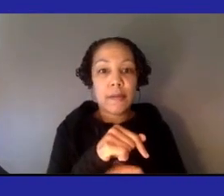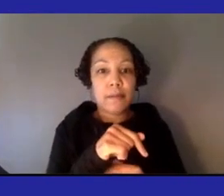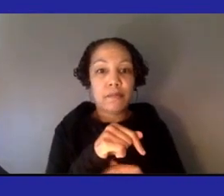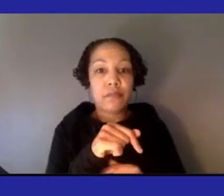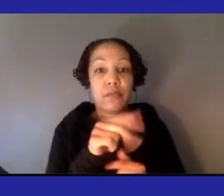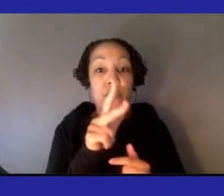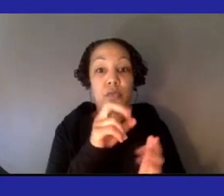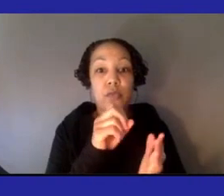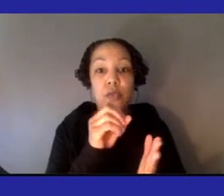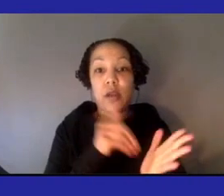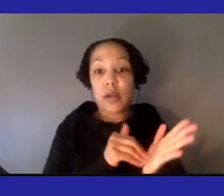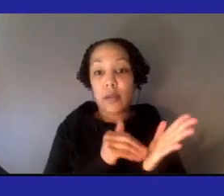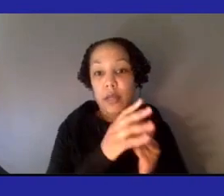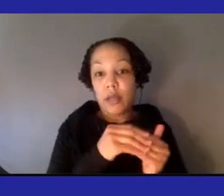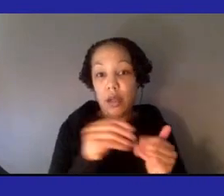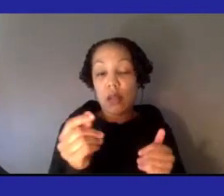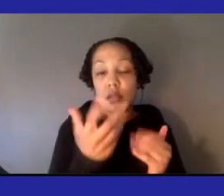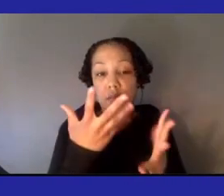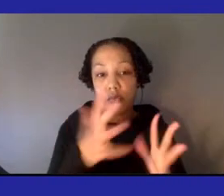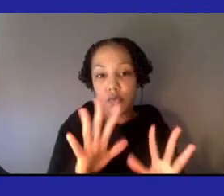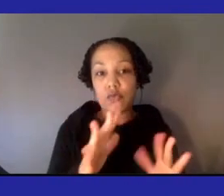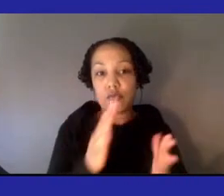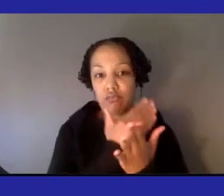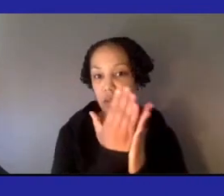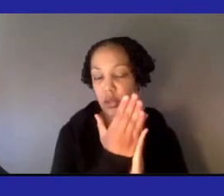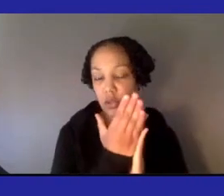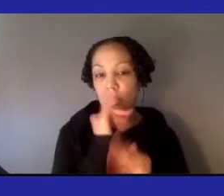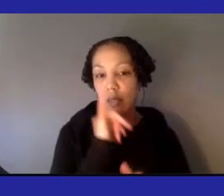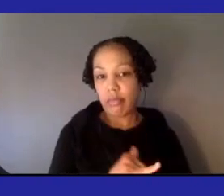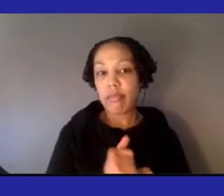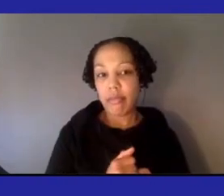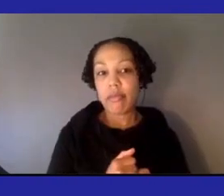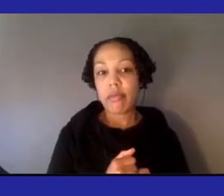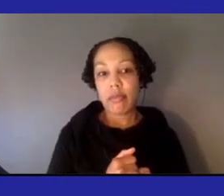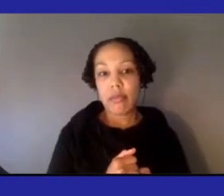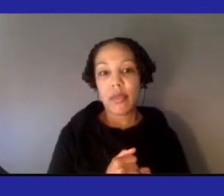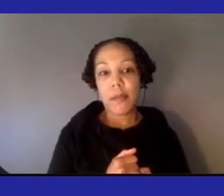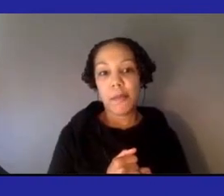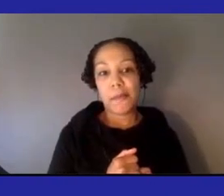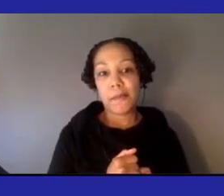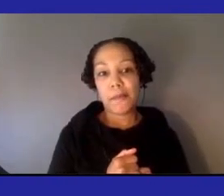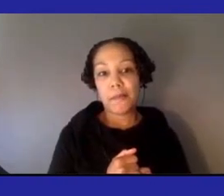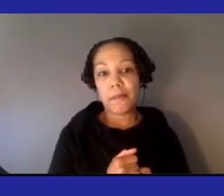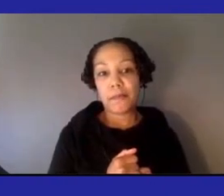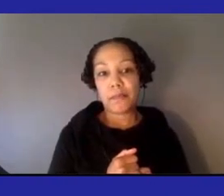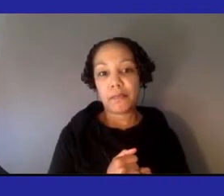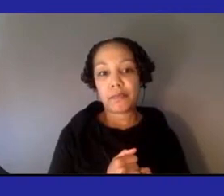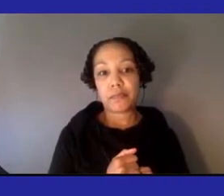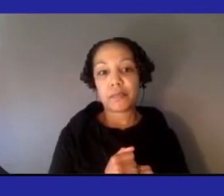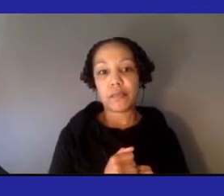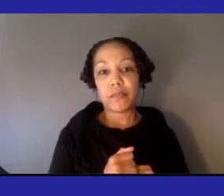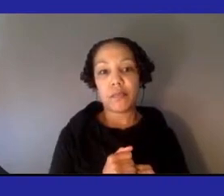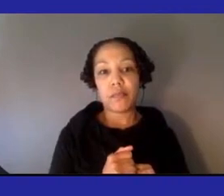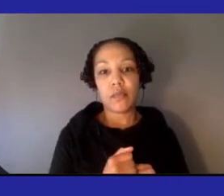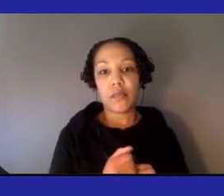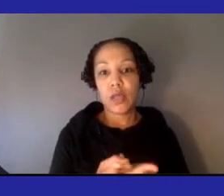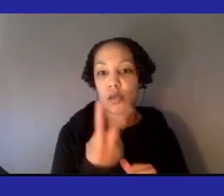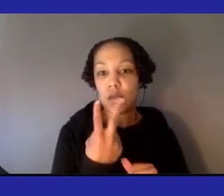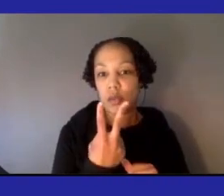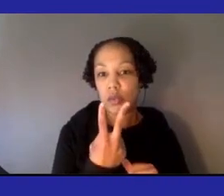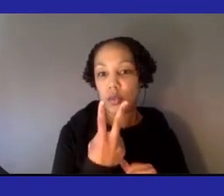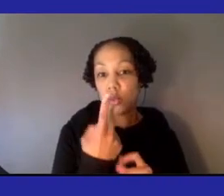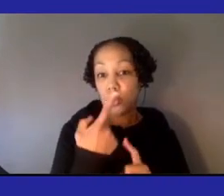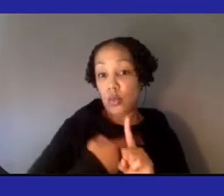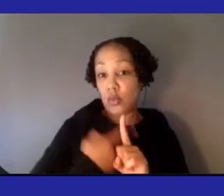million. And I'll just read these three bullets here. Our current lease with the building owner allows for two